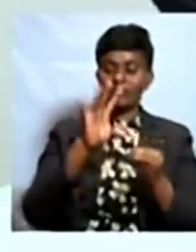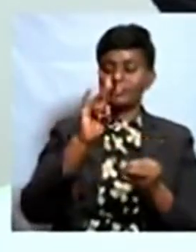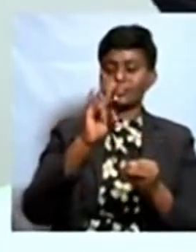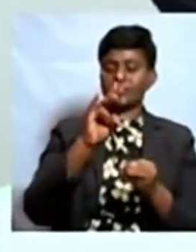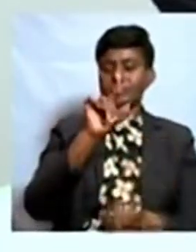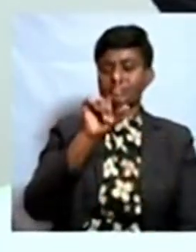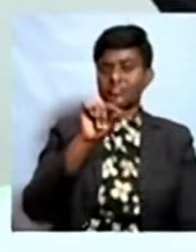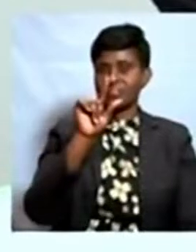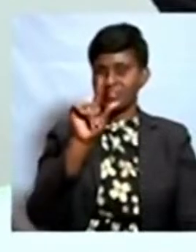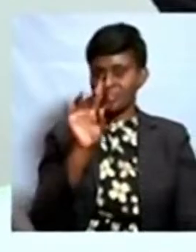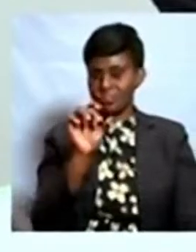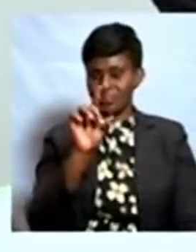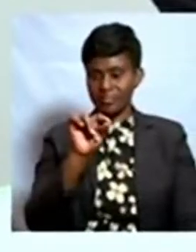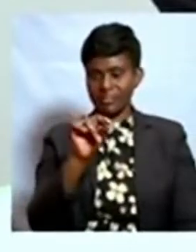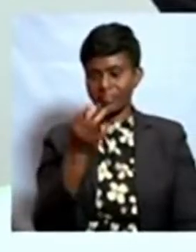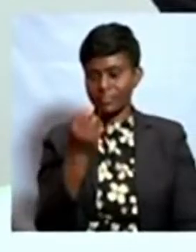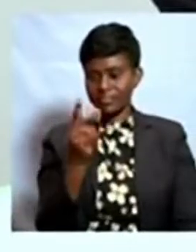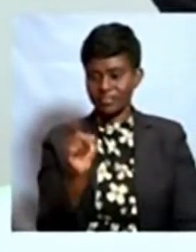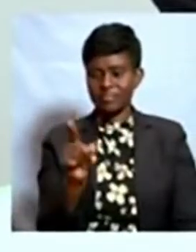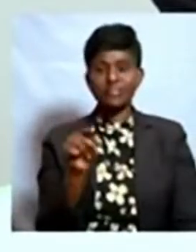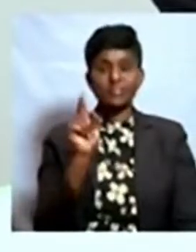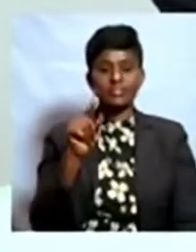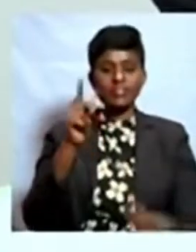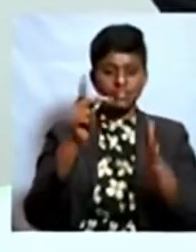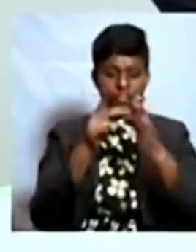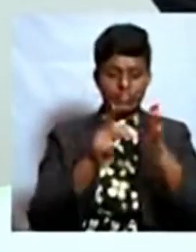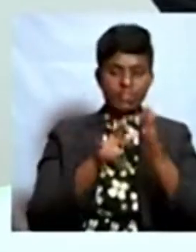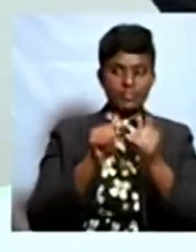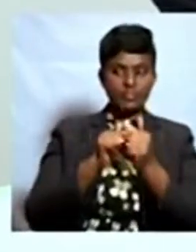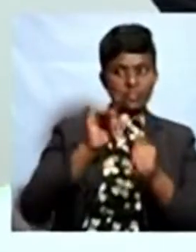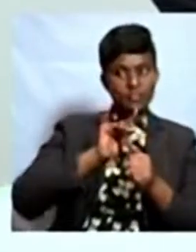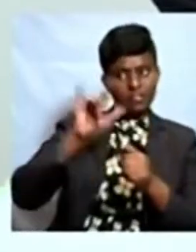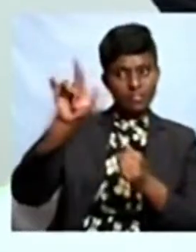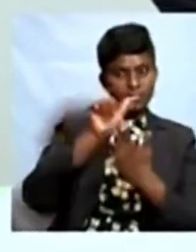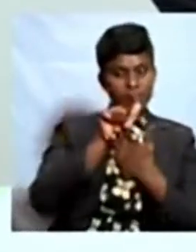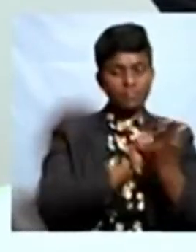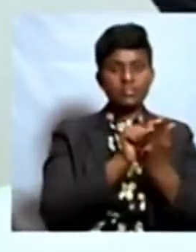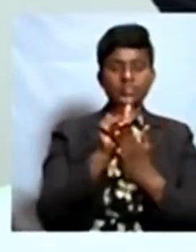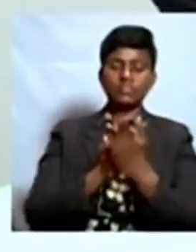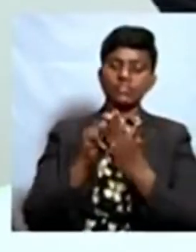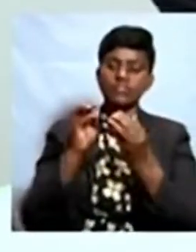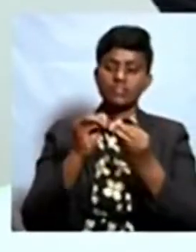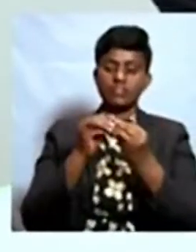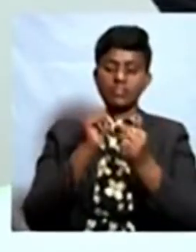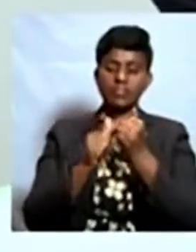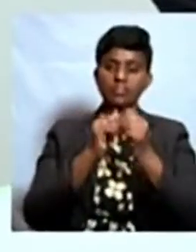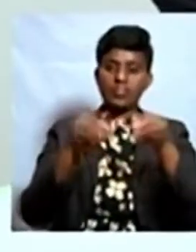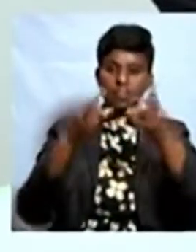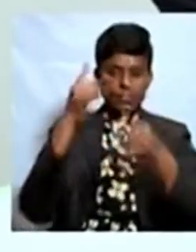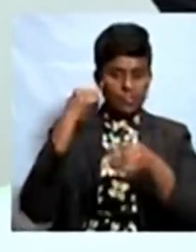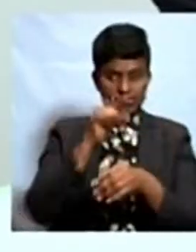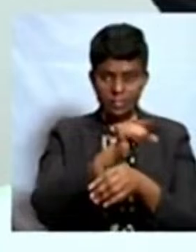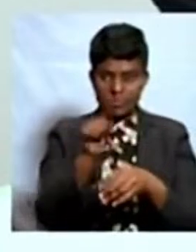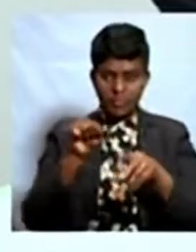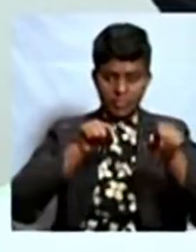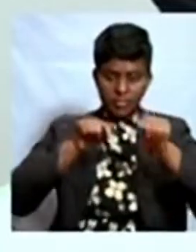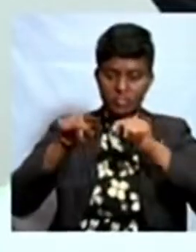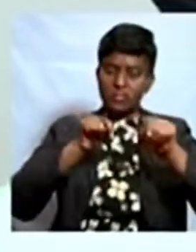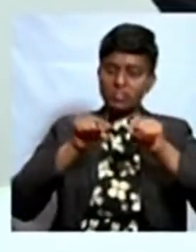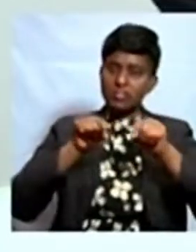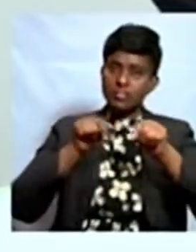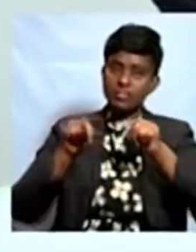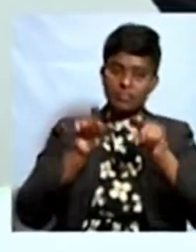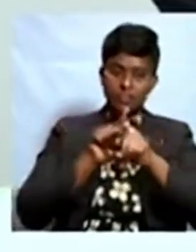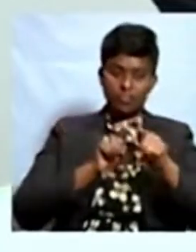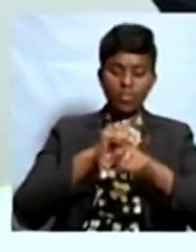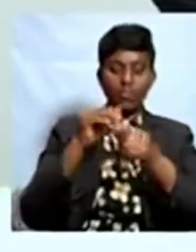2012 is one of the principal aviation legislations that provide for the regulation